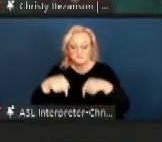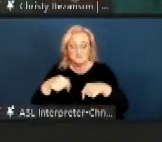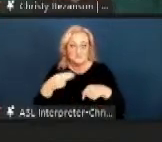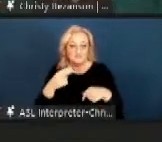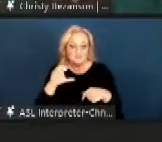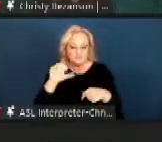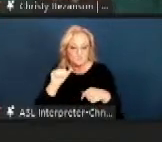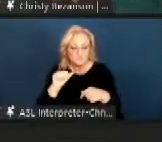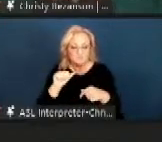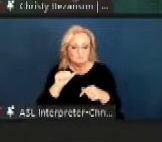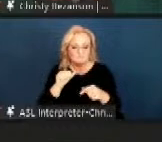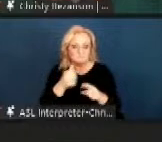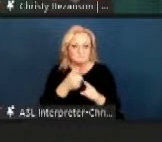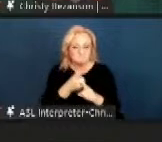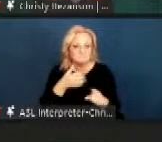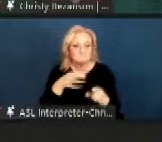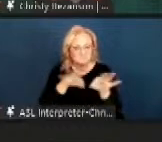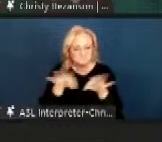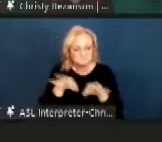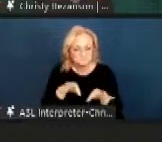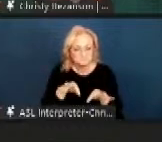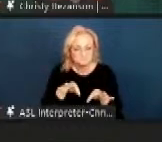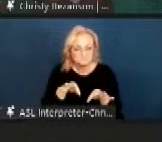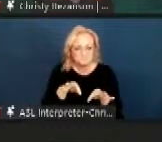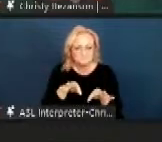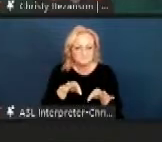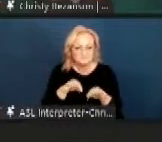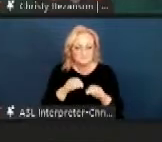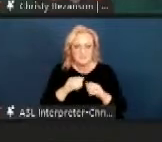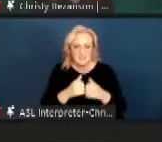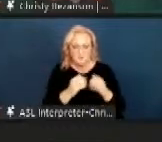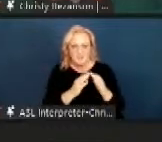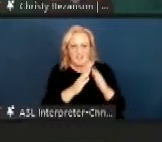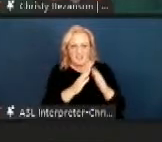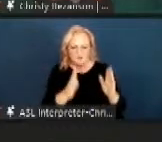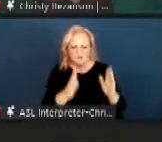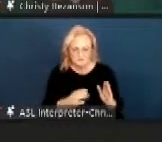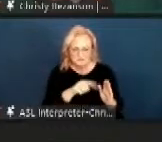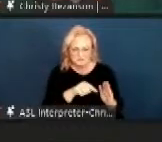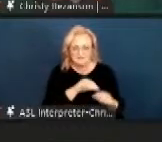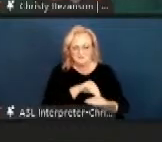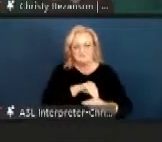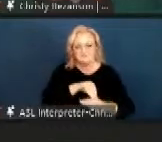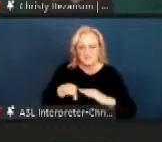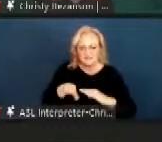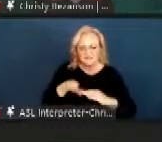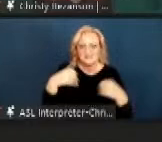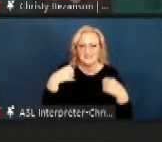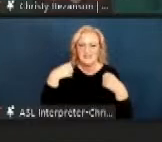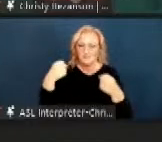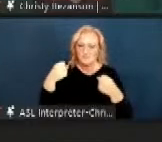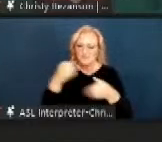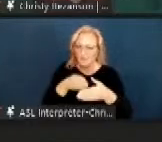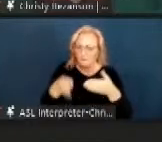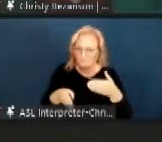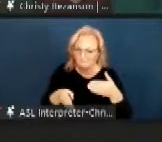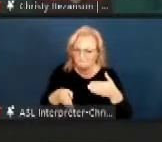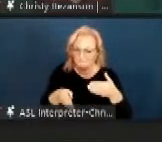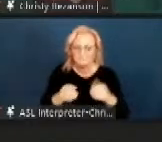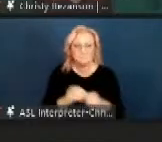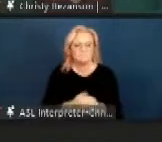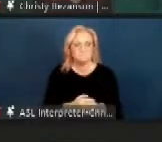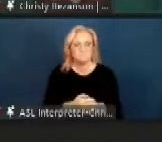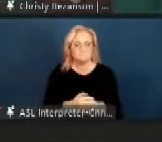talk specifically about how housing is a major driver in those health outcomes. When we talk about safe and